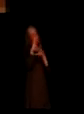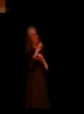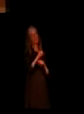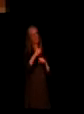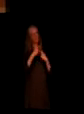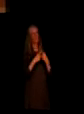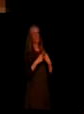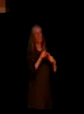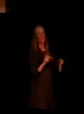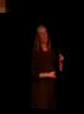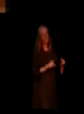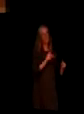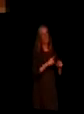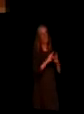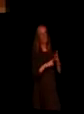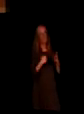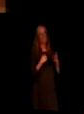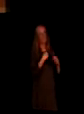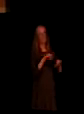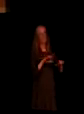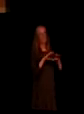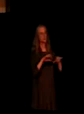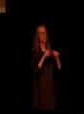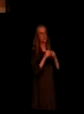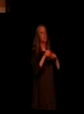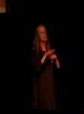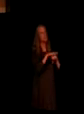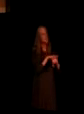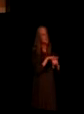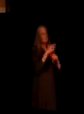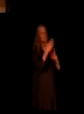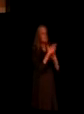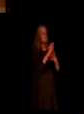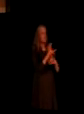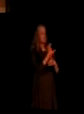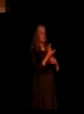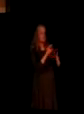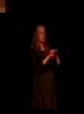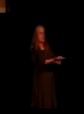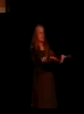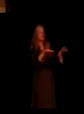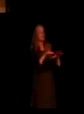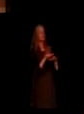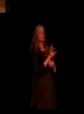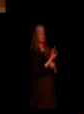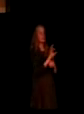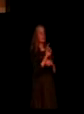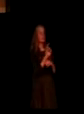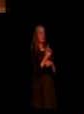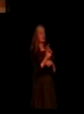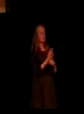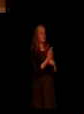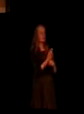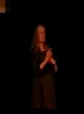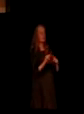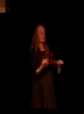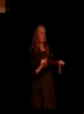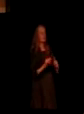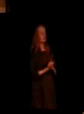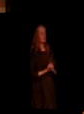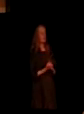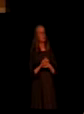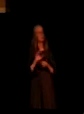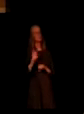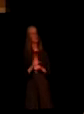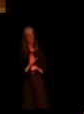humanity will do in terms of slowing and stopping carbon emissions and fossil fuel use. And the models